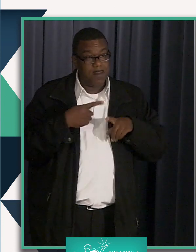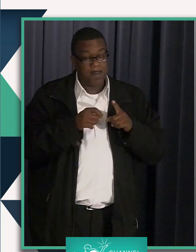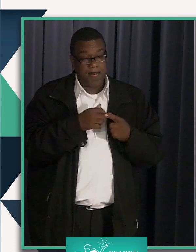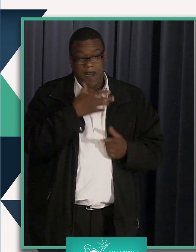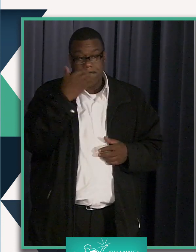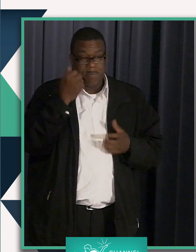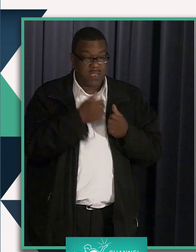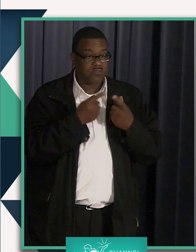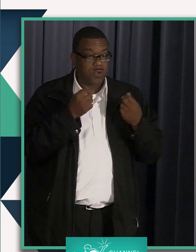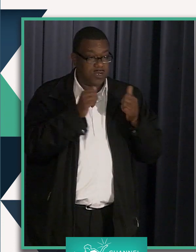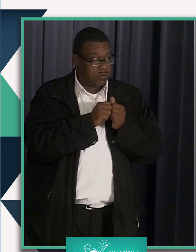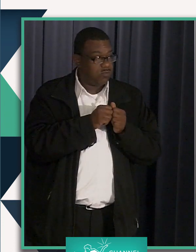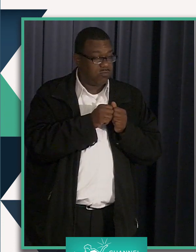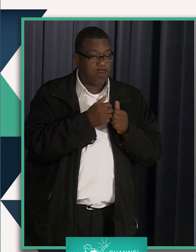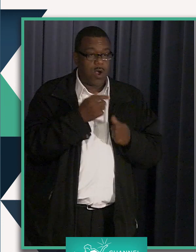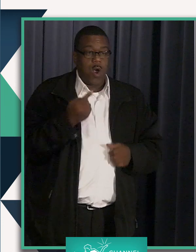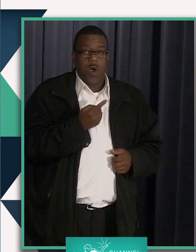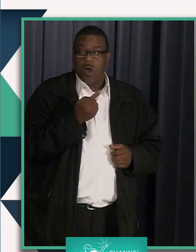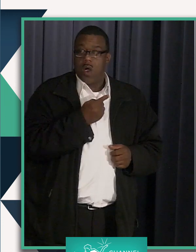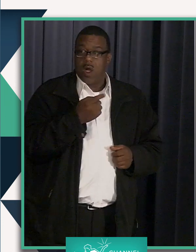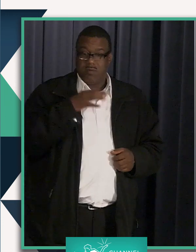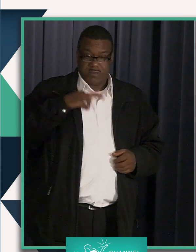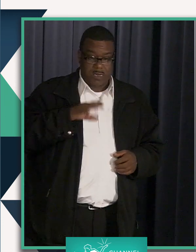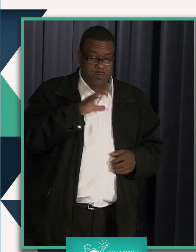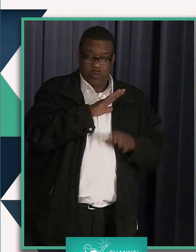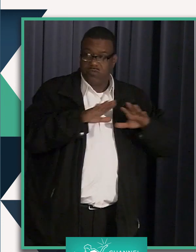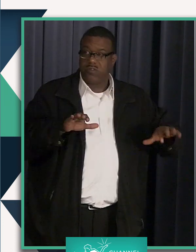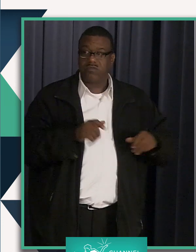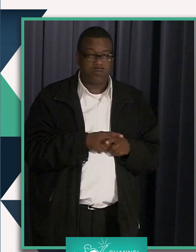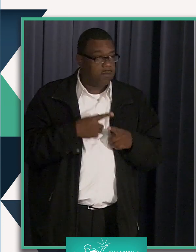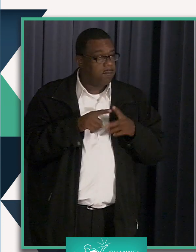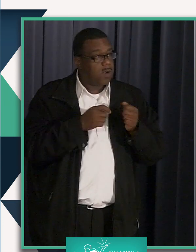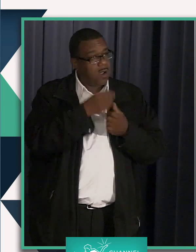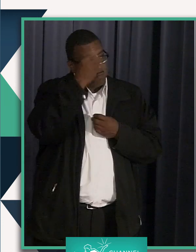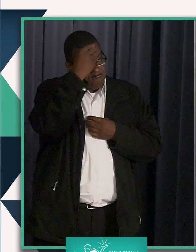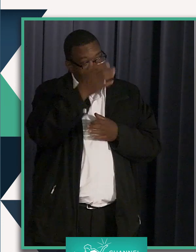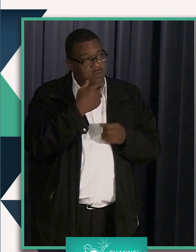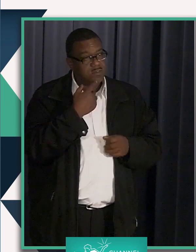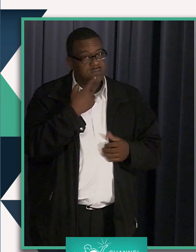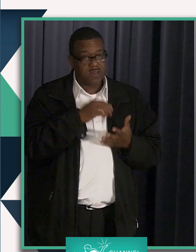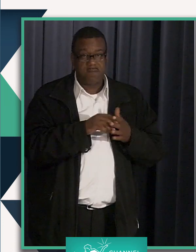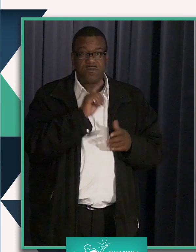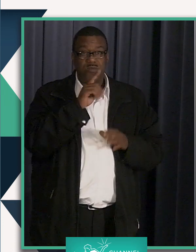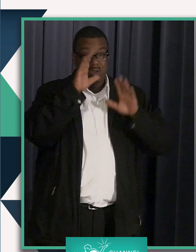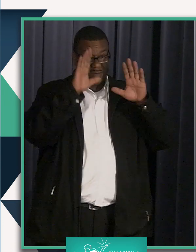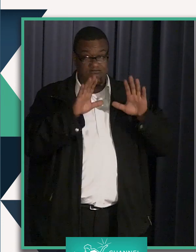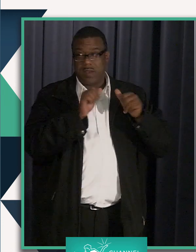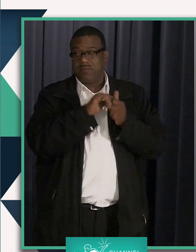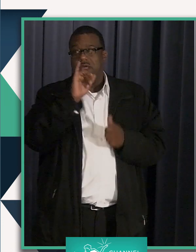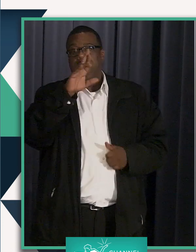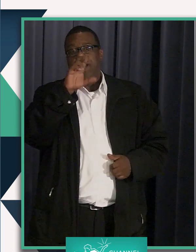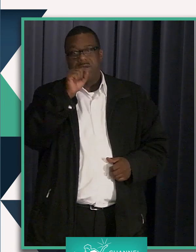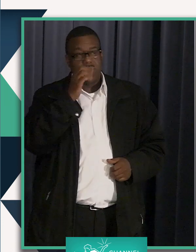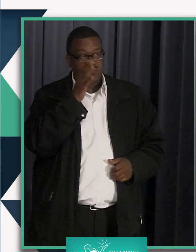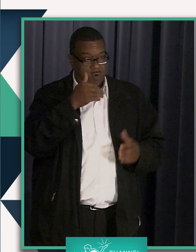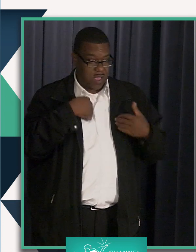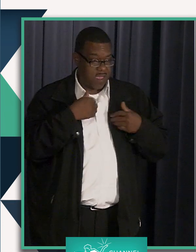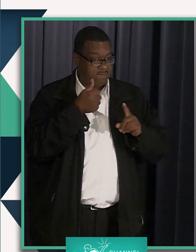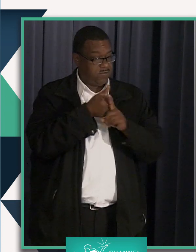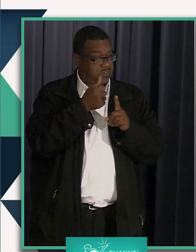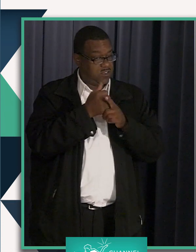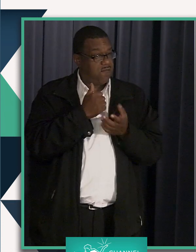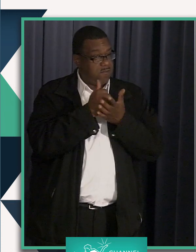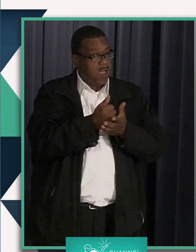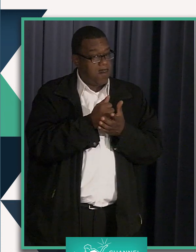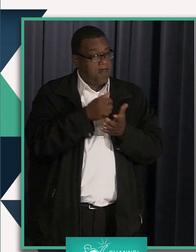your children, always claim your children. So here's what I would say to you, is as I think it's great the IRS is going to have self-help available in